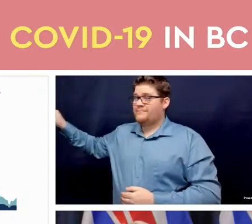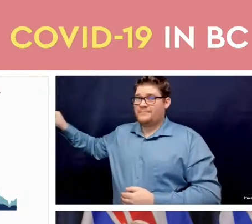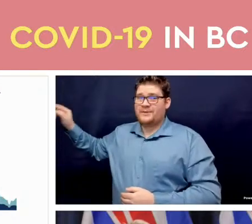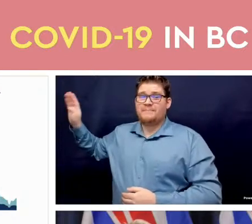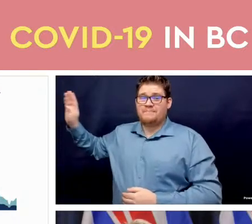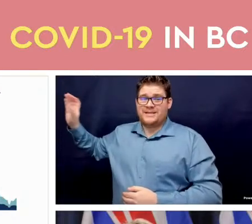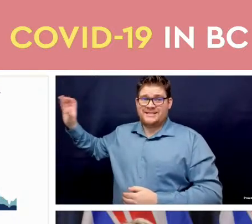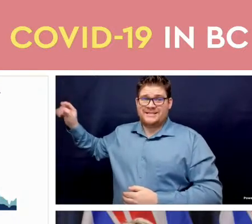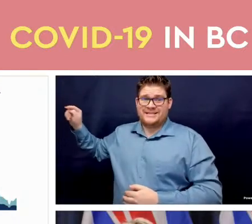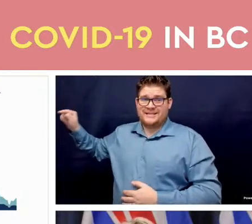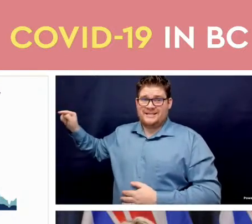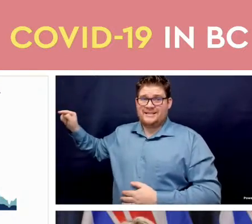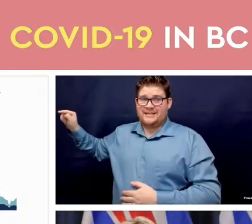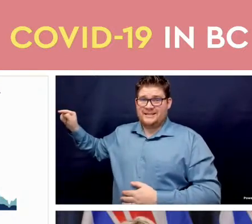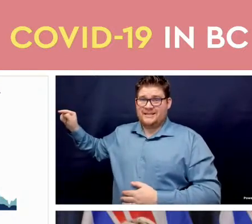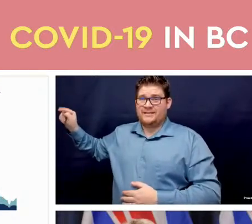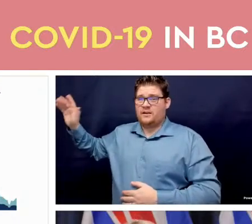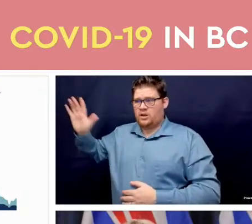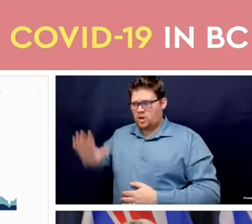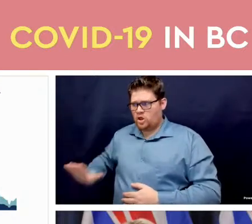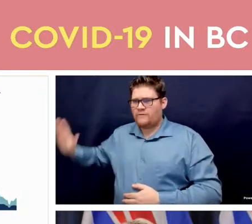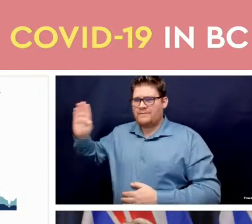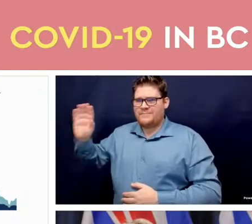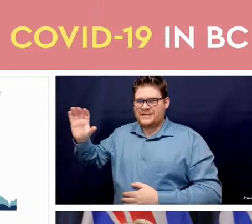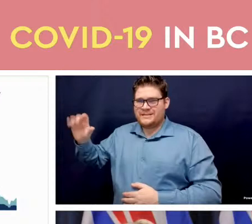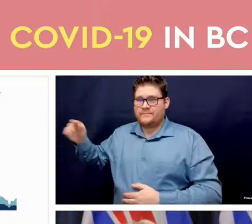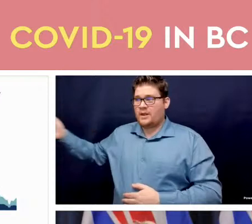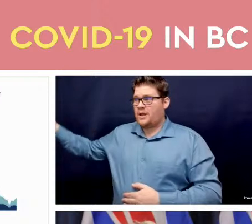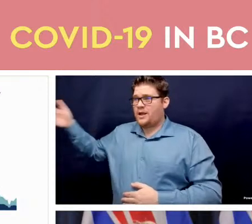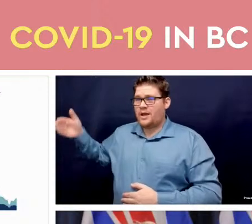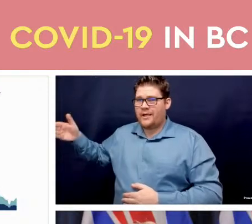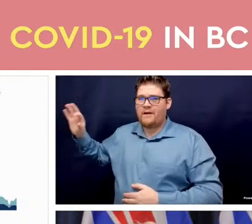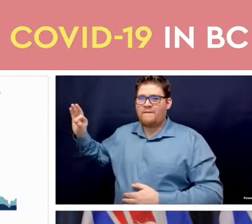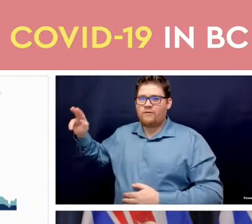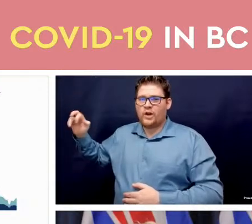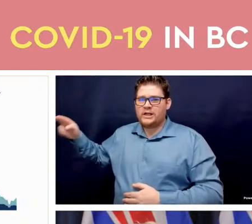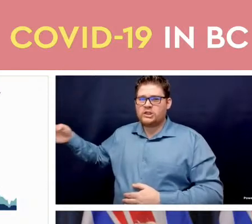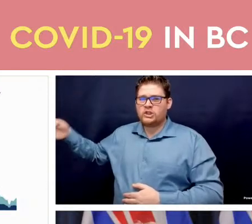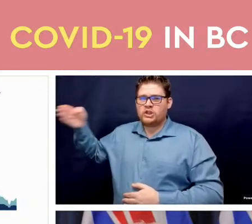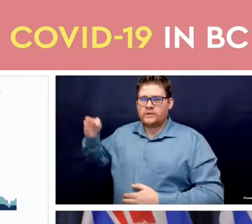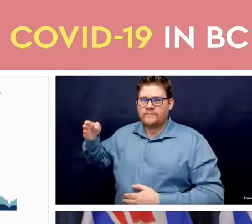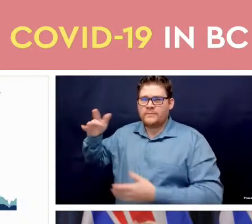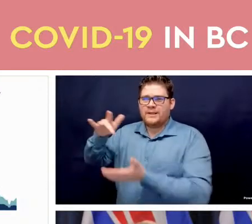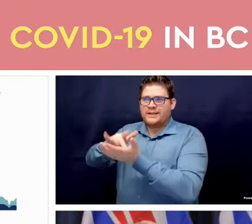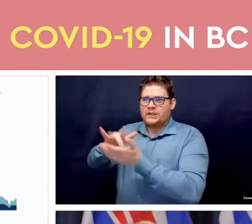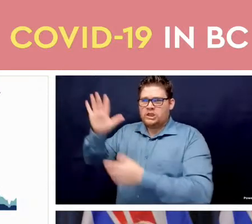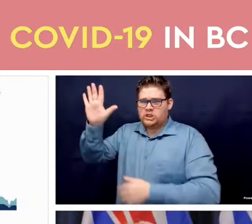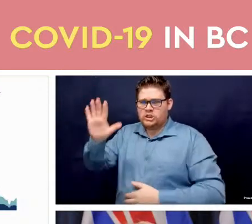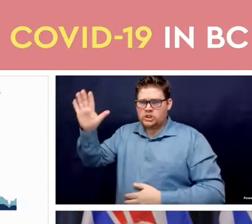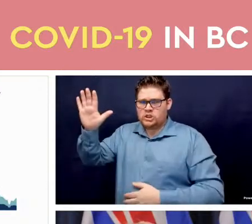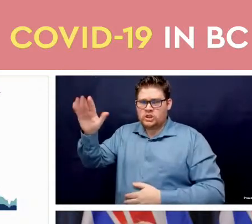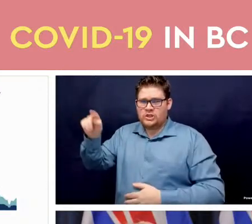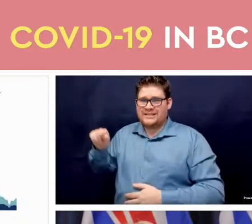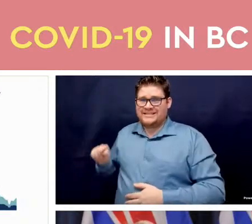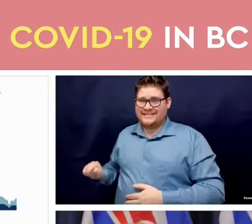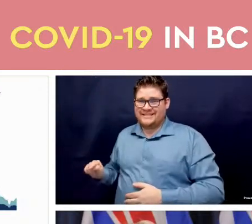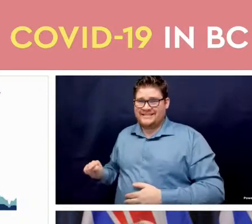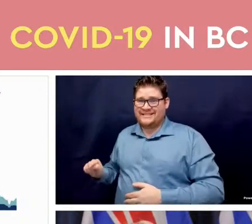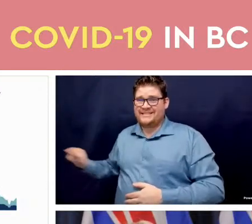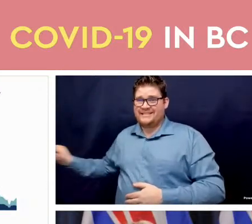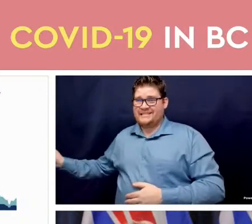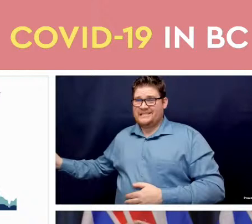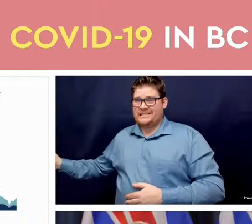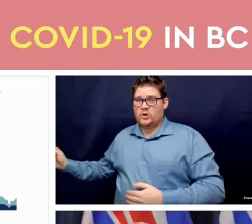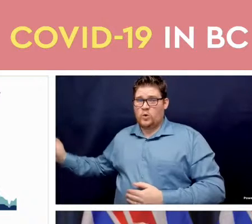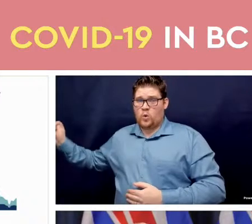COVID, but it helps us understand the impact on our healthcare system, in particular on the hospital system.